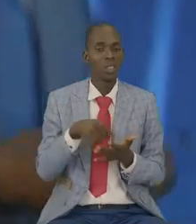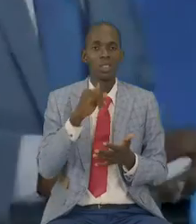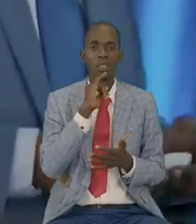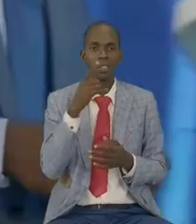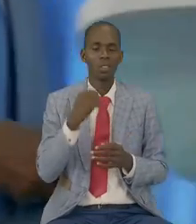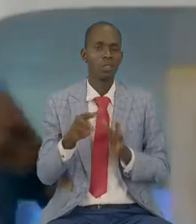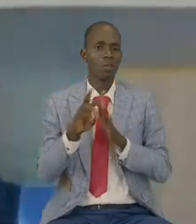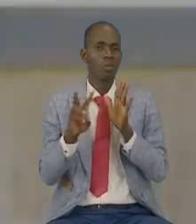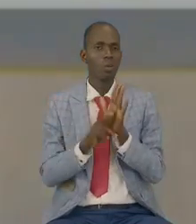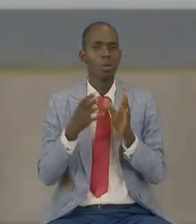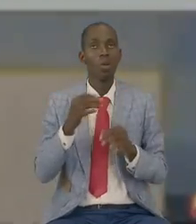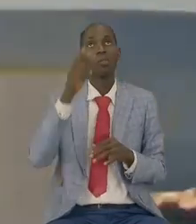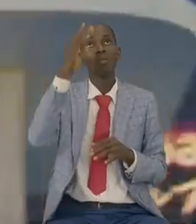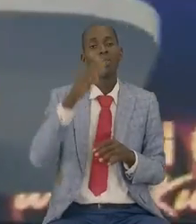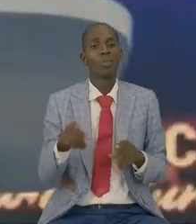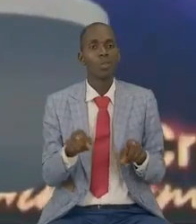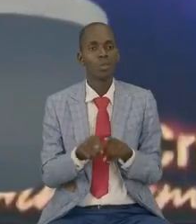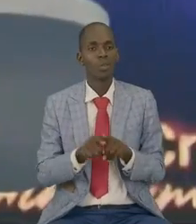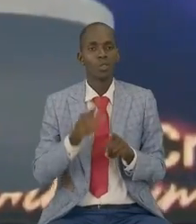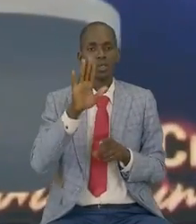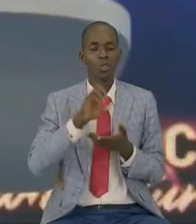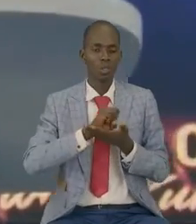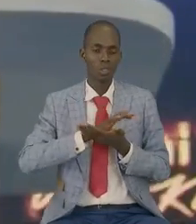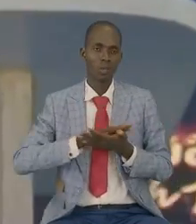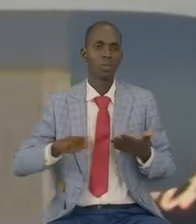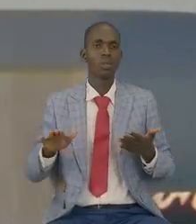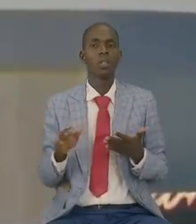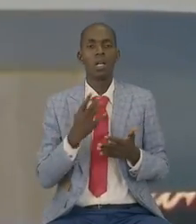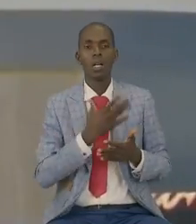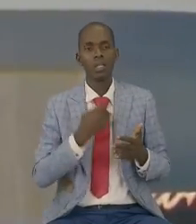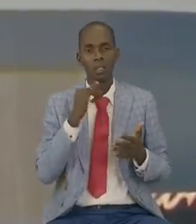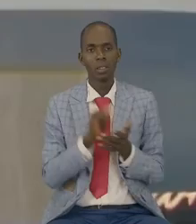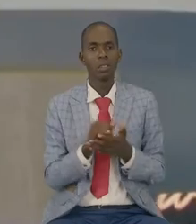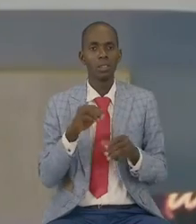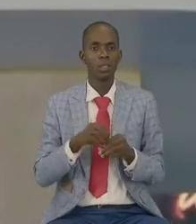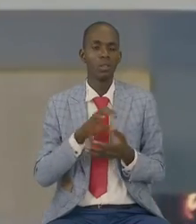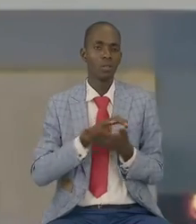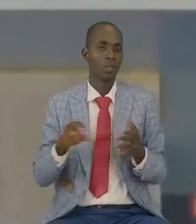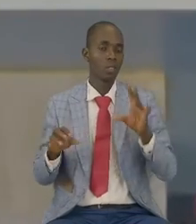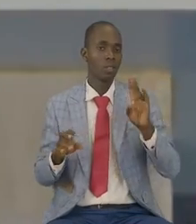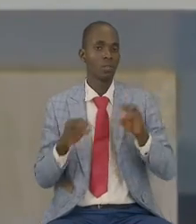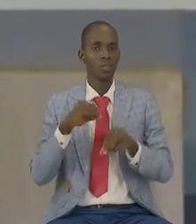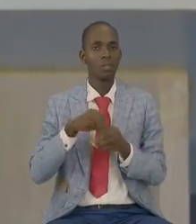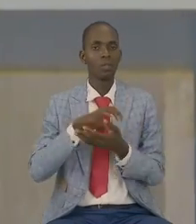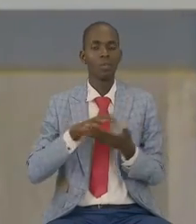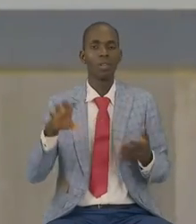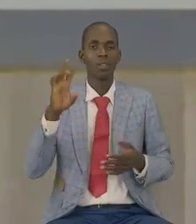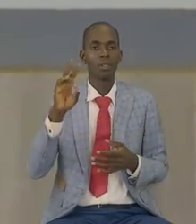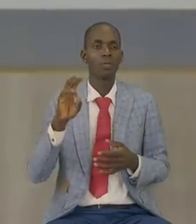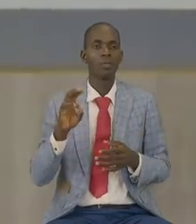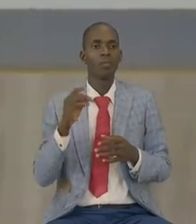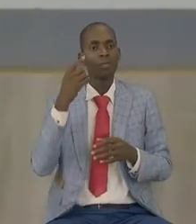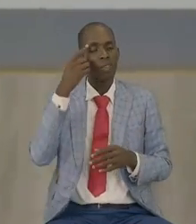God, even your sanctification. And then he tells us in verse 7, look at verse 7 there.